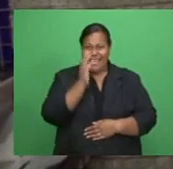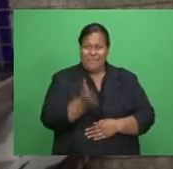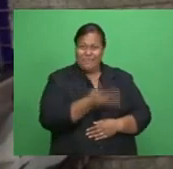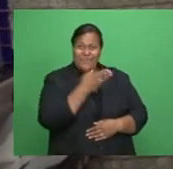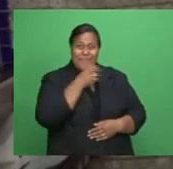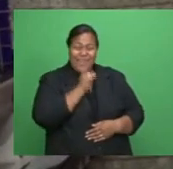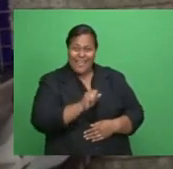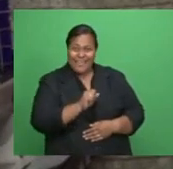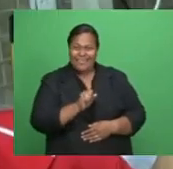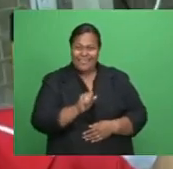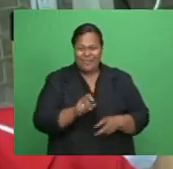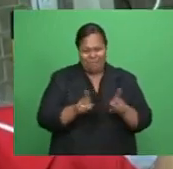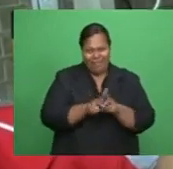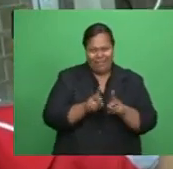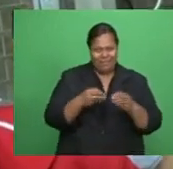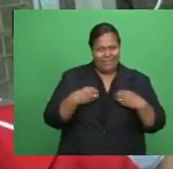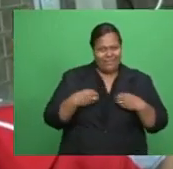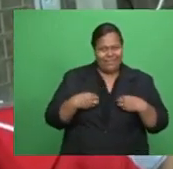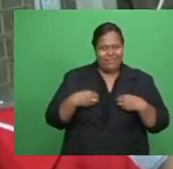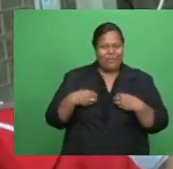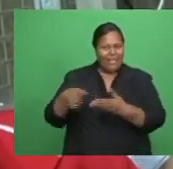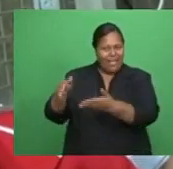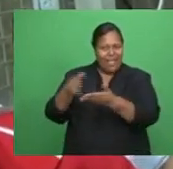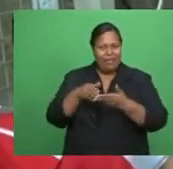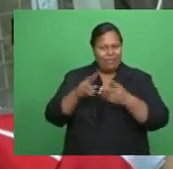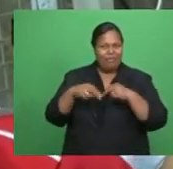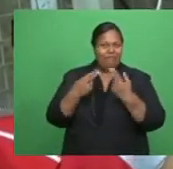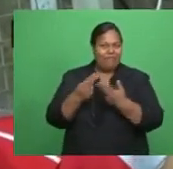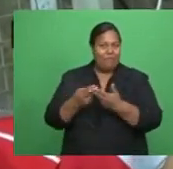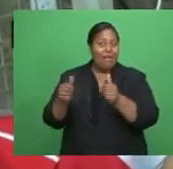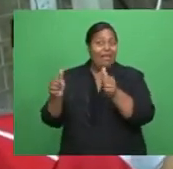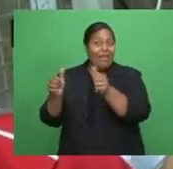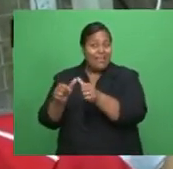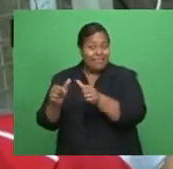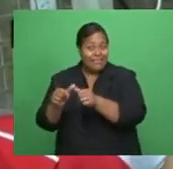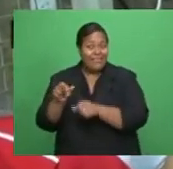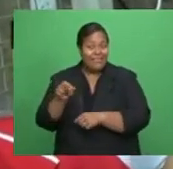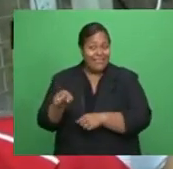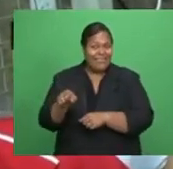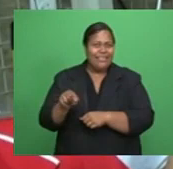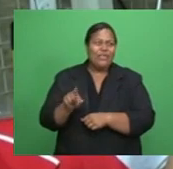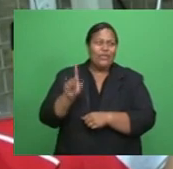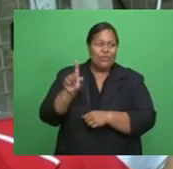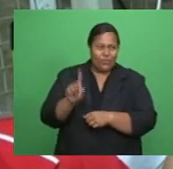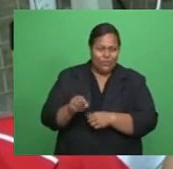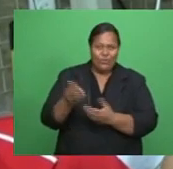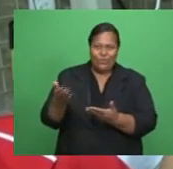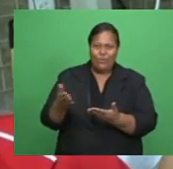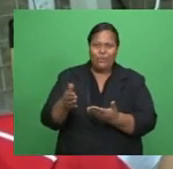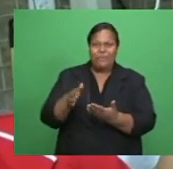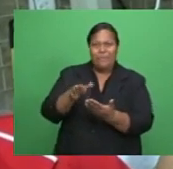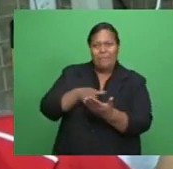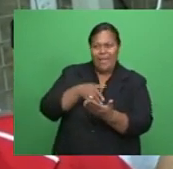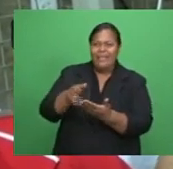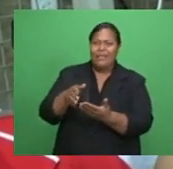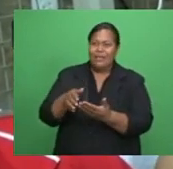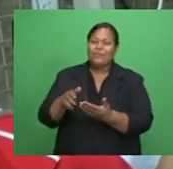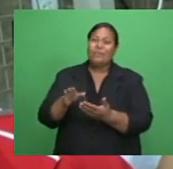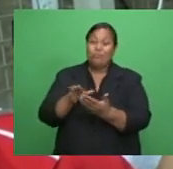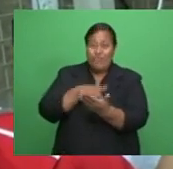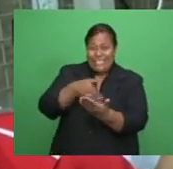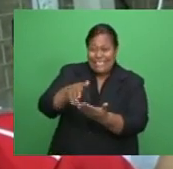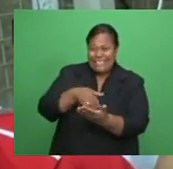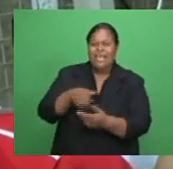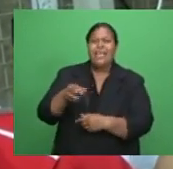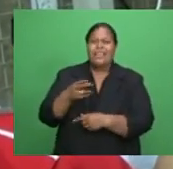receiving help from family. One of our aunties, she's doing her printing, so we're getting the materials from her, like it's